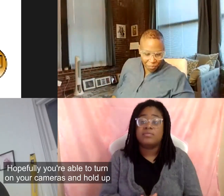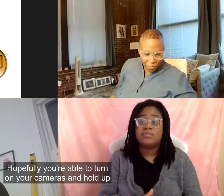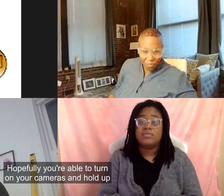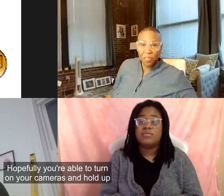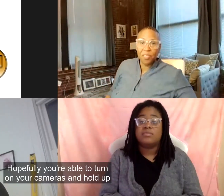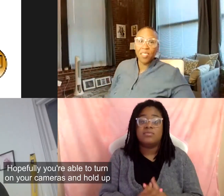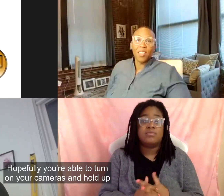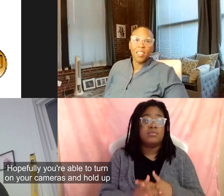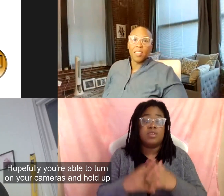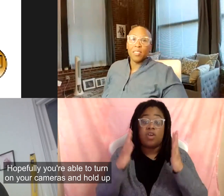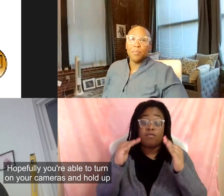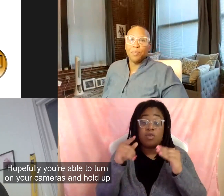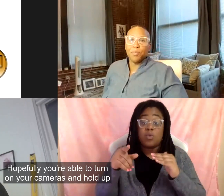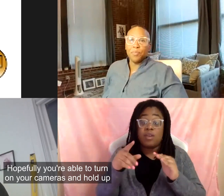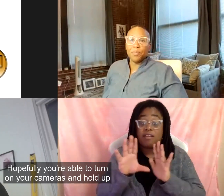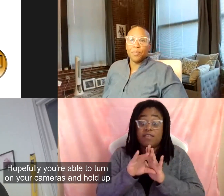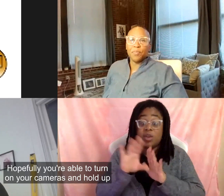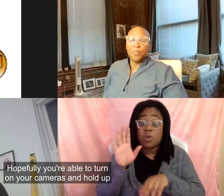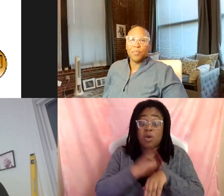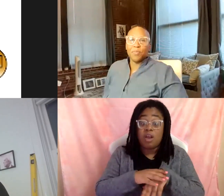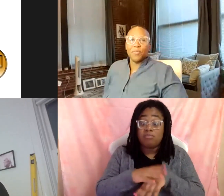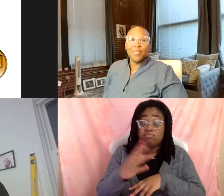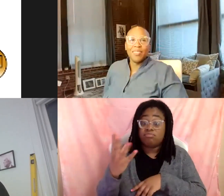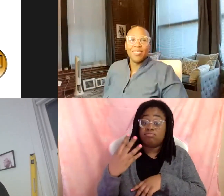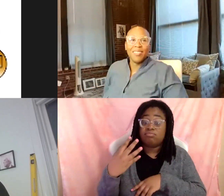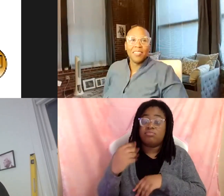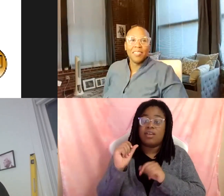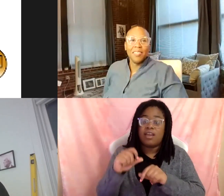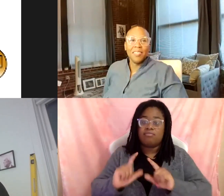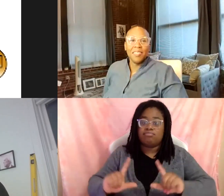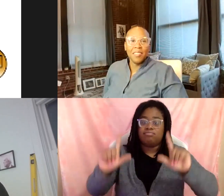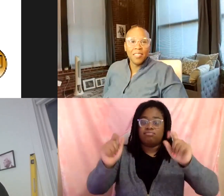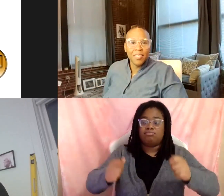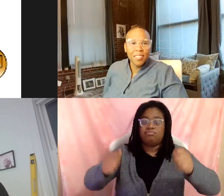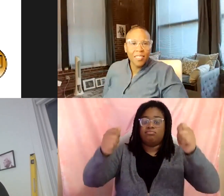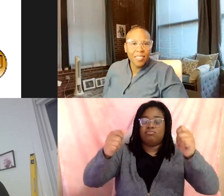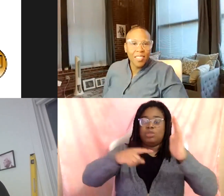Hopefully you're able to turn on your cameras and hold up